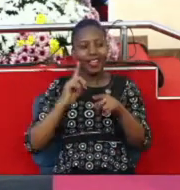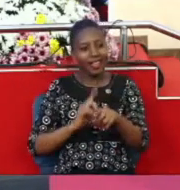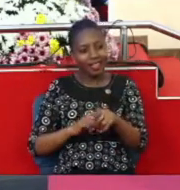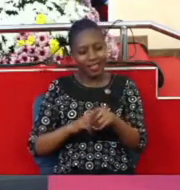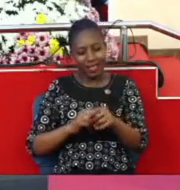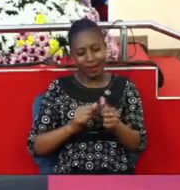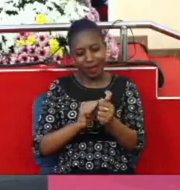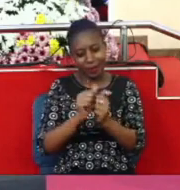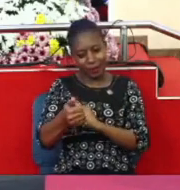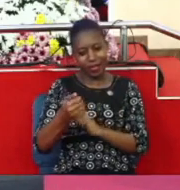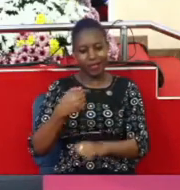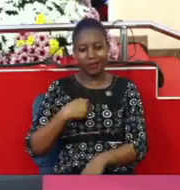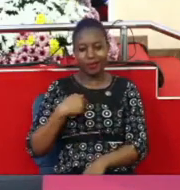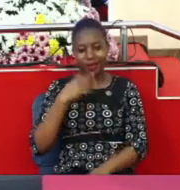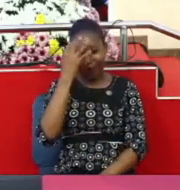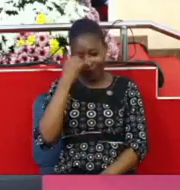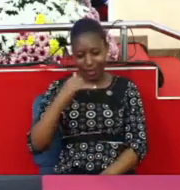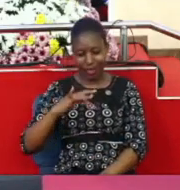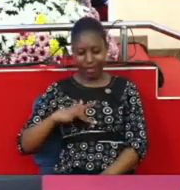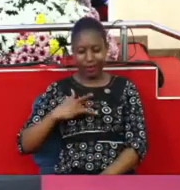Kwa sababu ya ushindi walio nao.